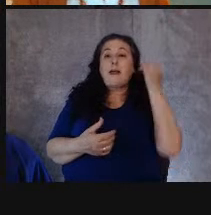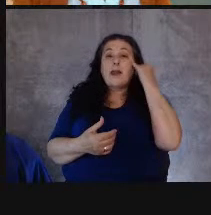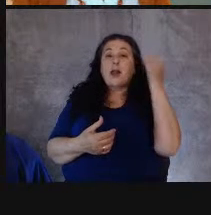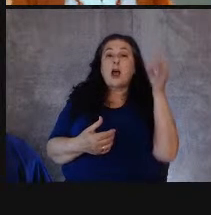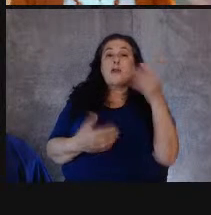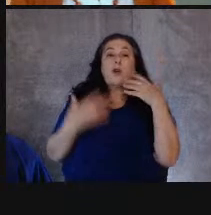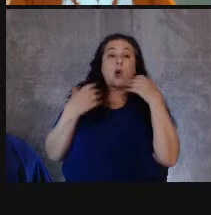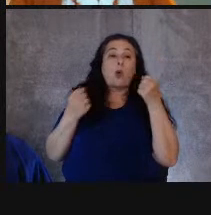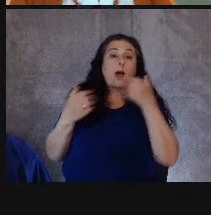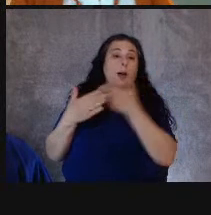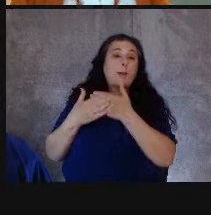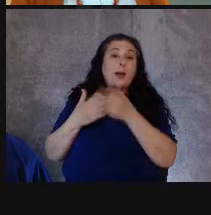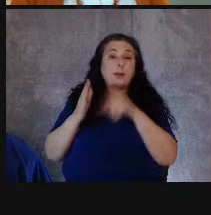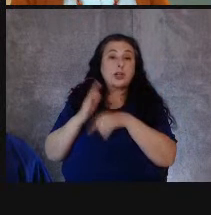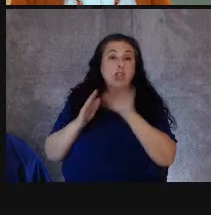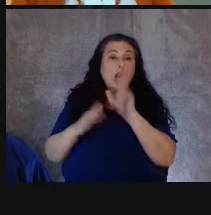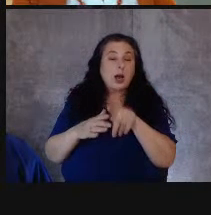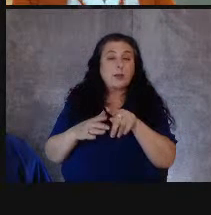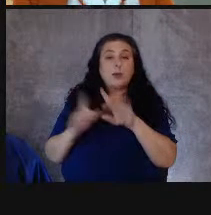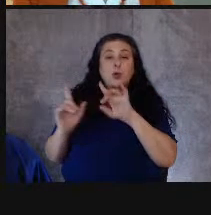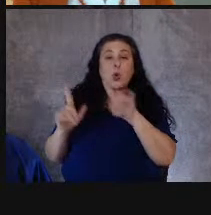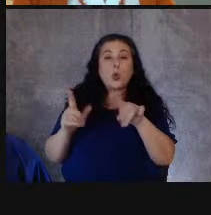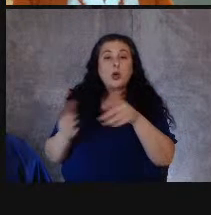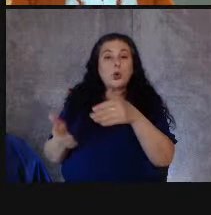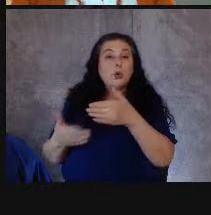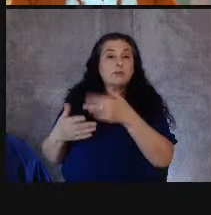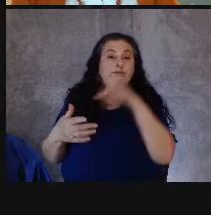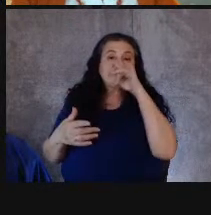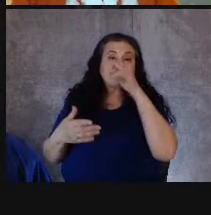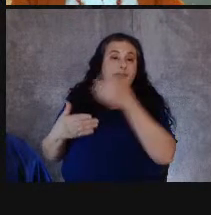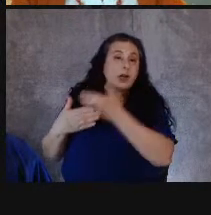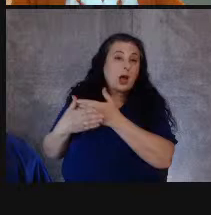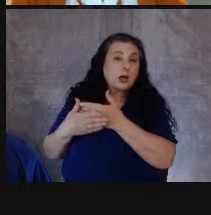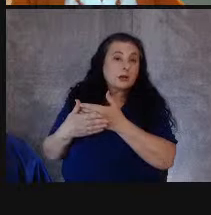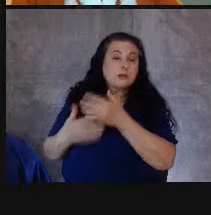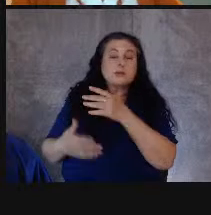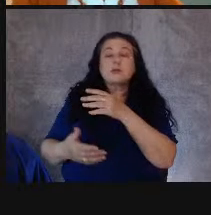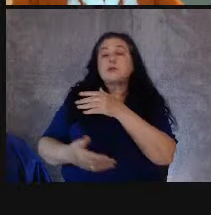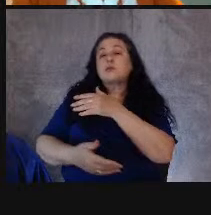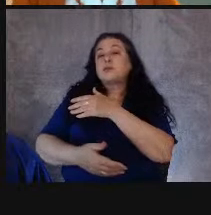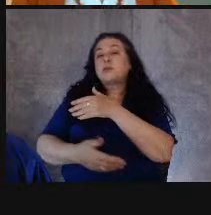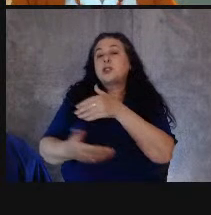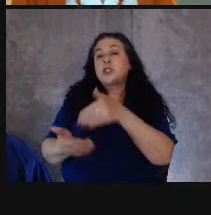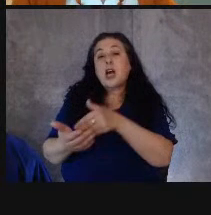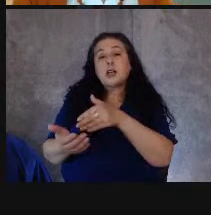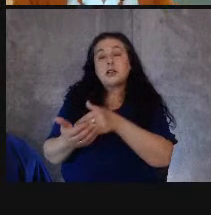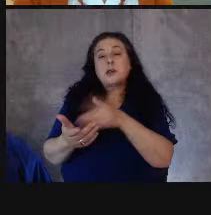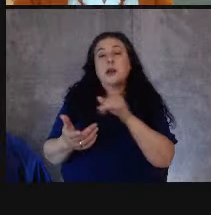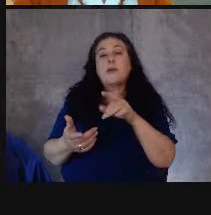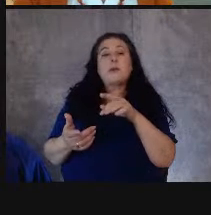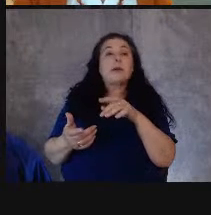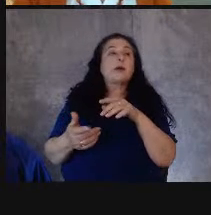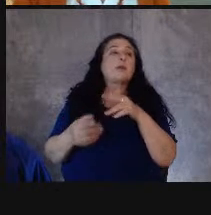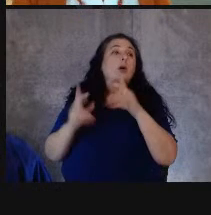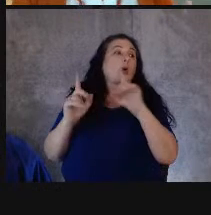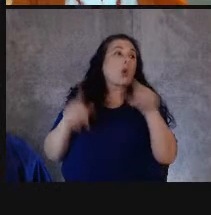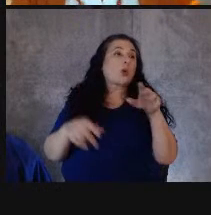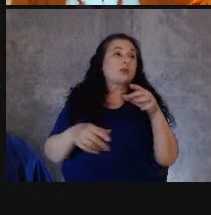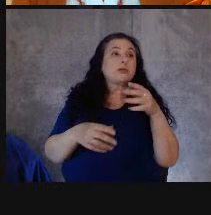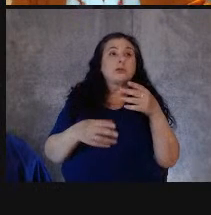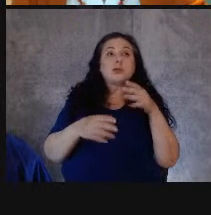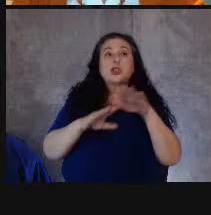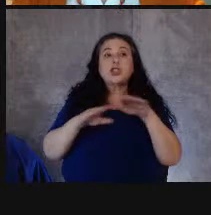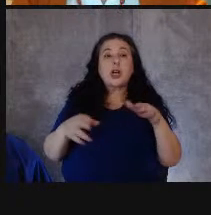the idea of turning to a pediatrician, the idea of saying, yeah, I'm going to go in and have my child periodically weighed and measured,